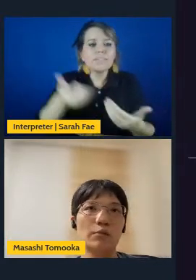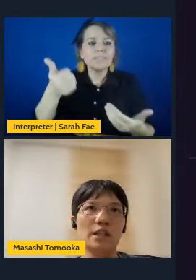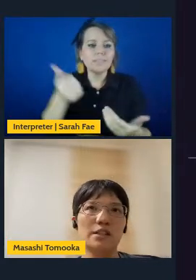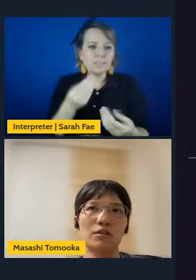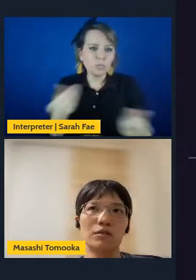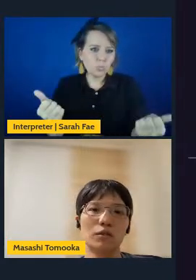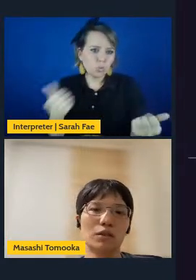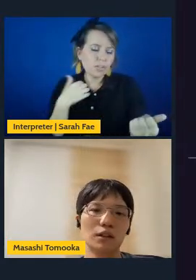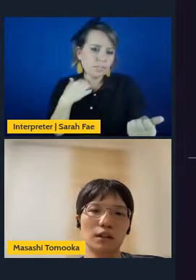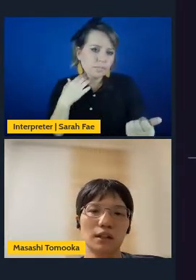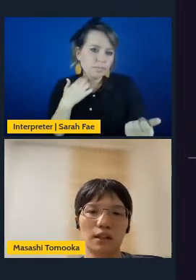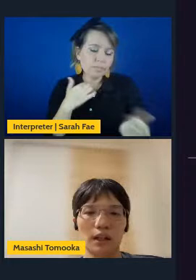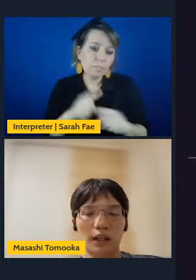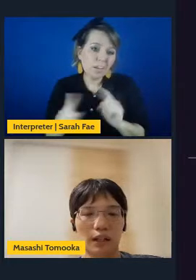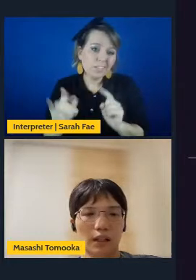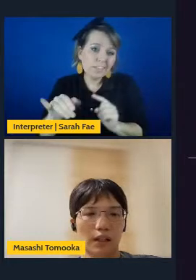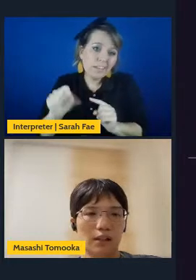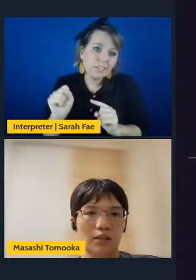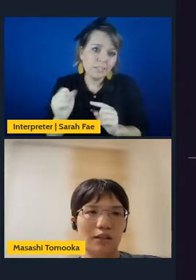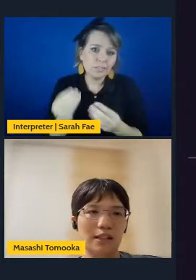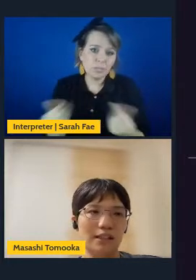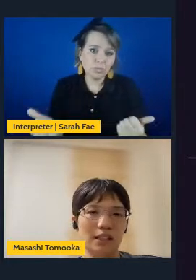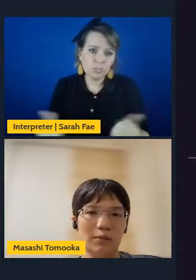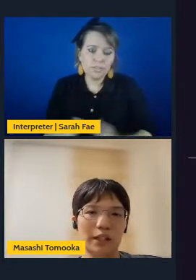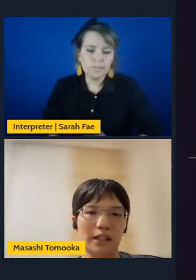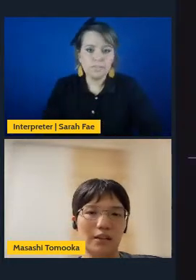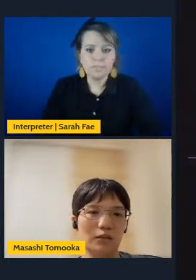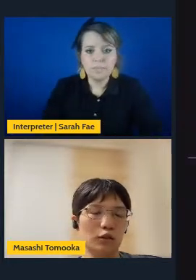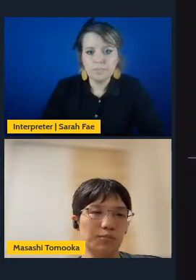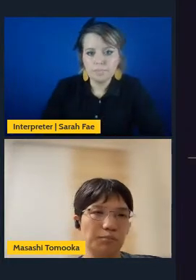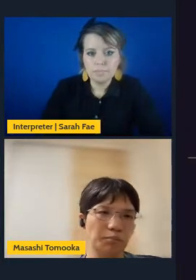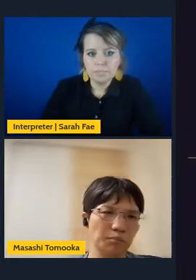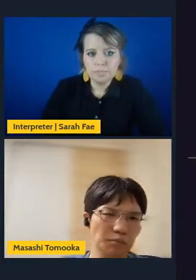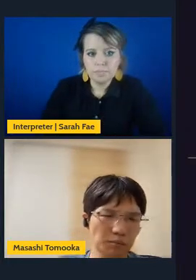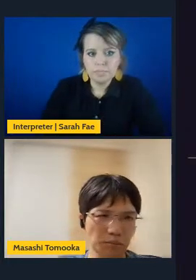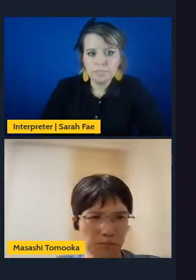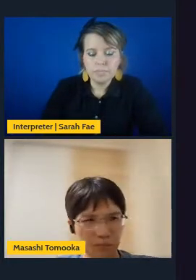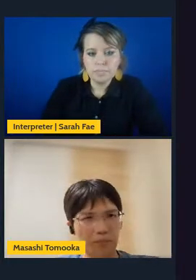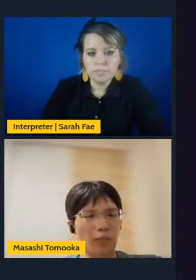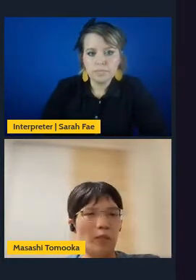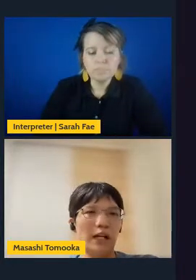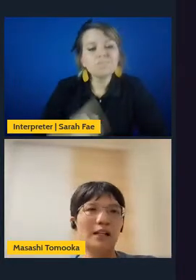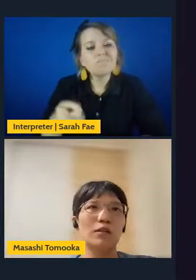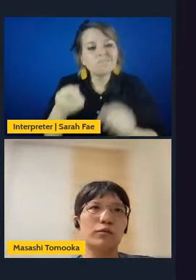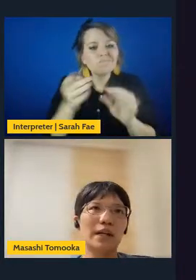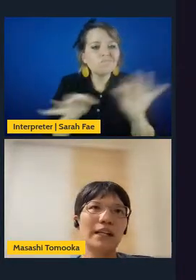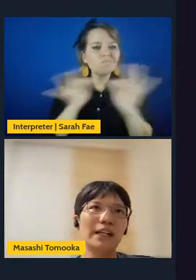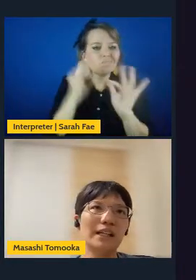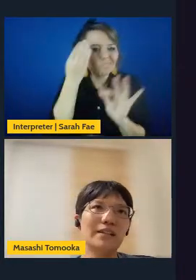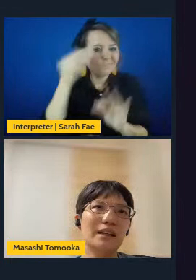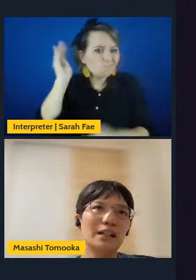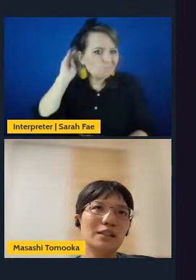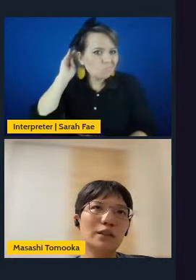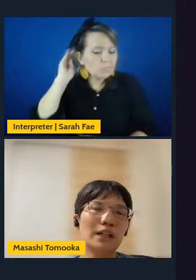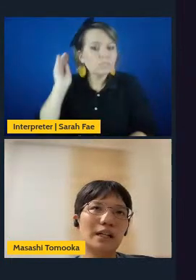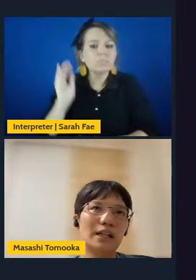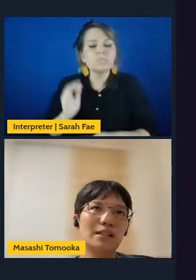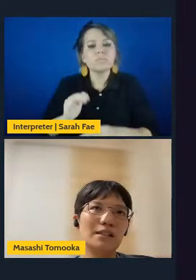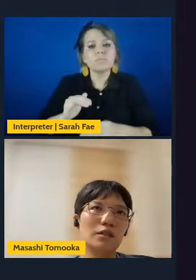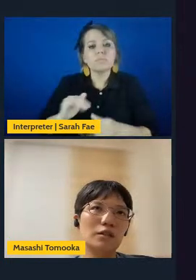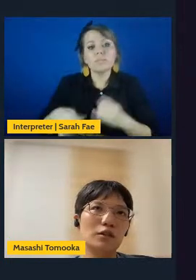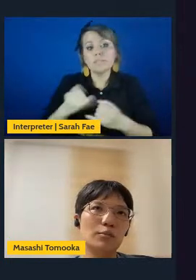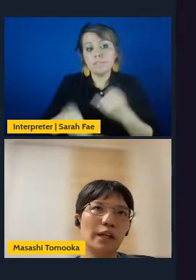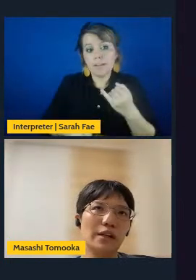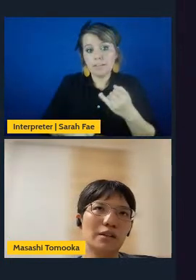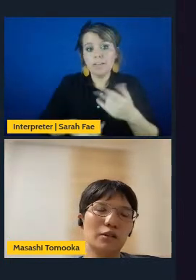slower initial page load. So this is a pattern 2. And finally, the last one